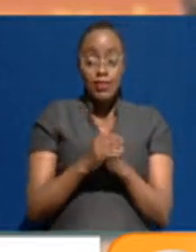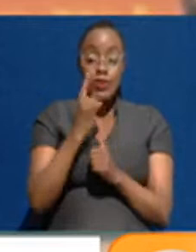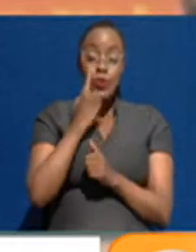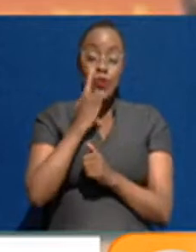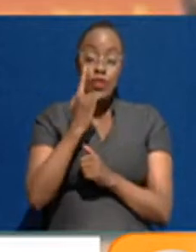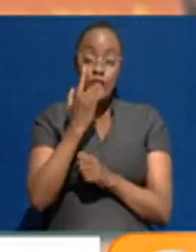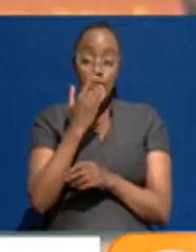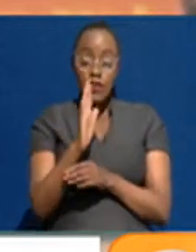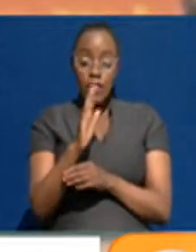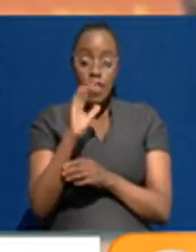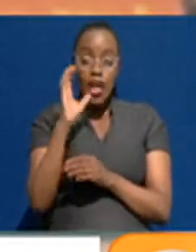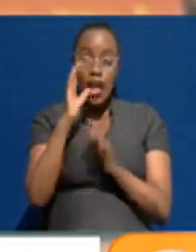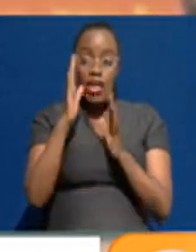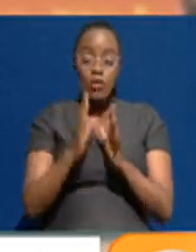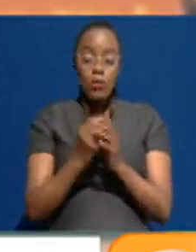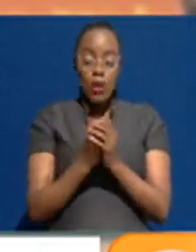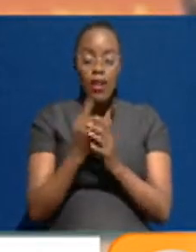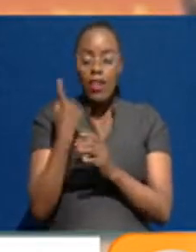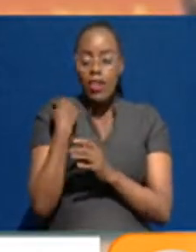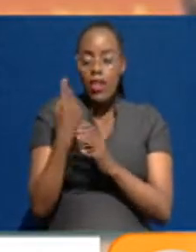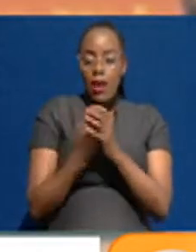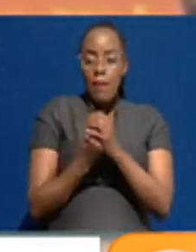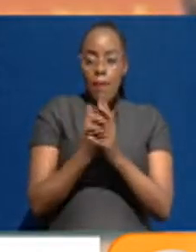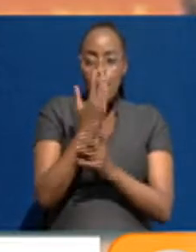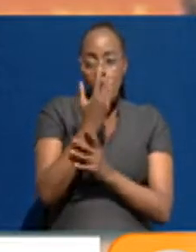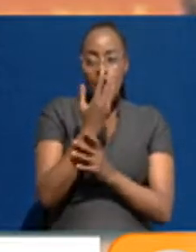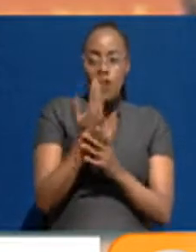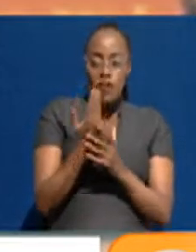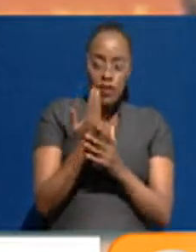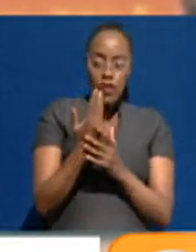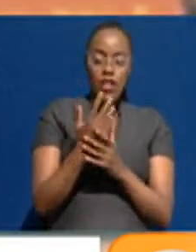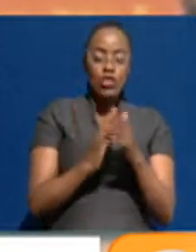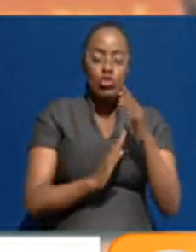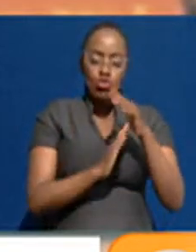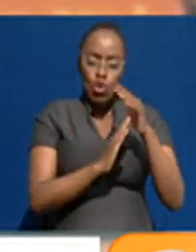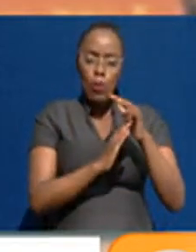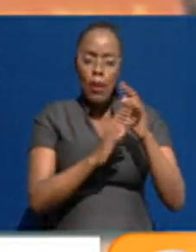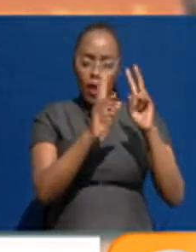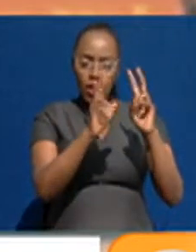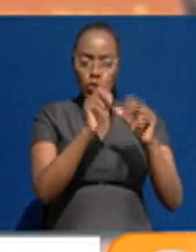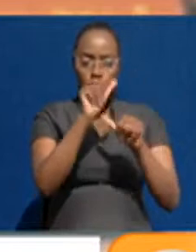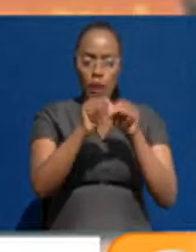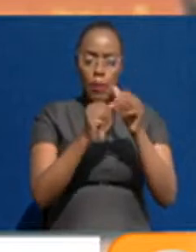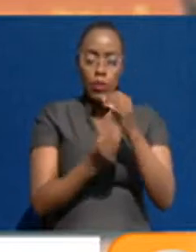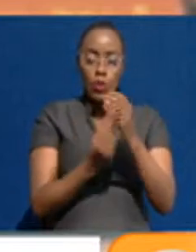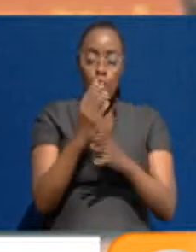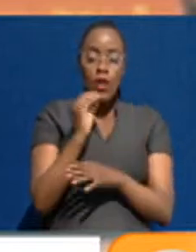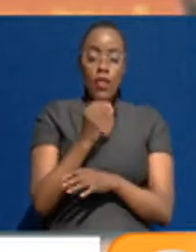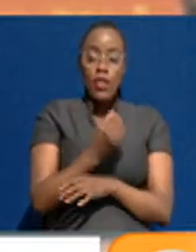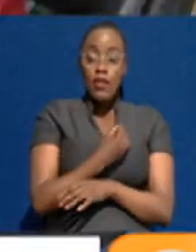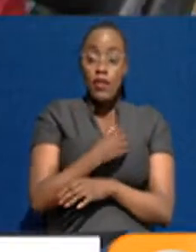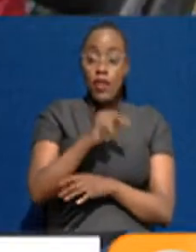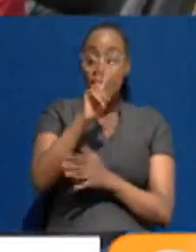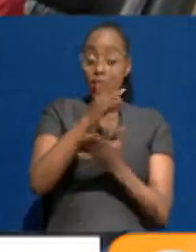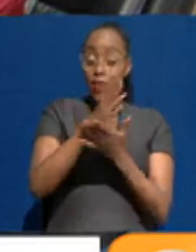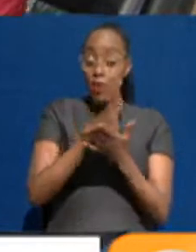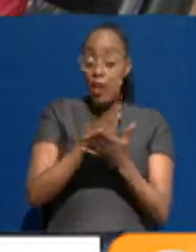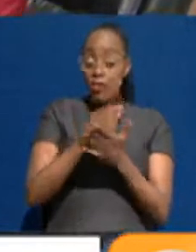seen customer numbers grow, our top line growth has been maintained. So, second half of the